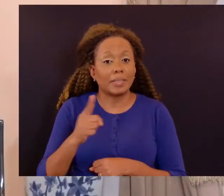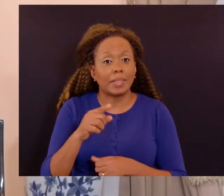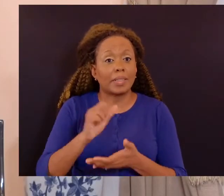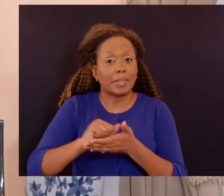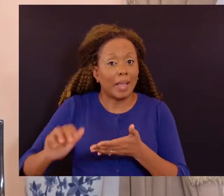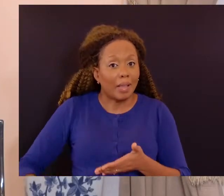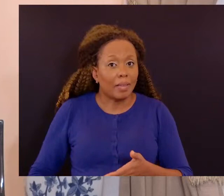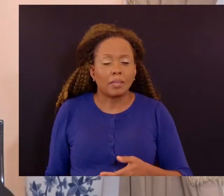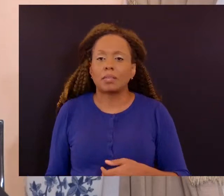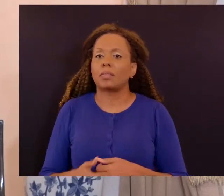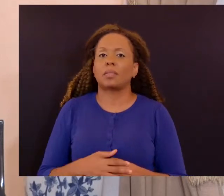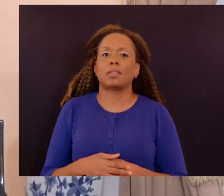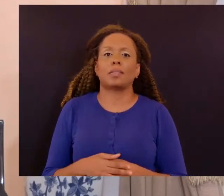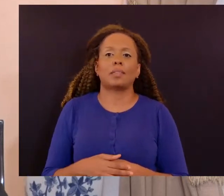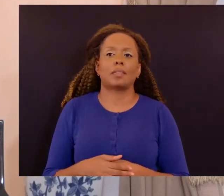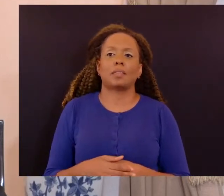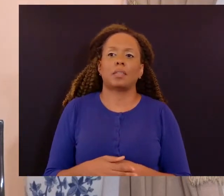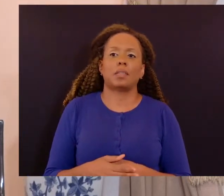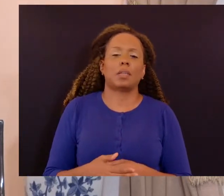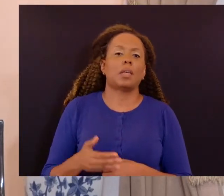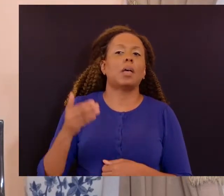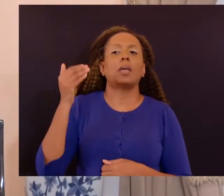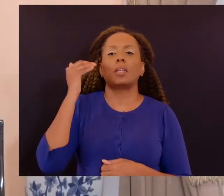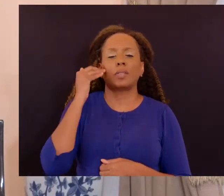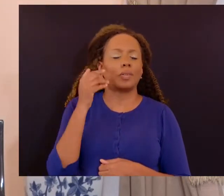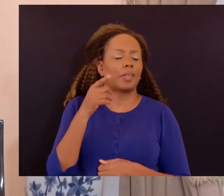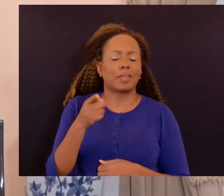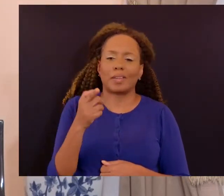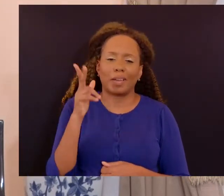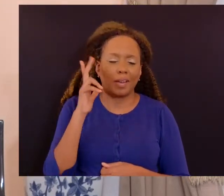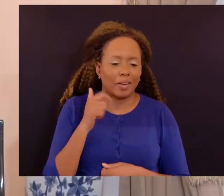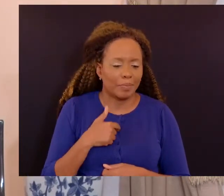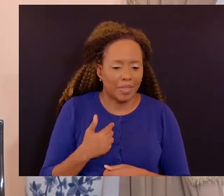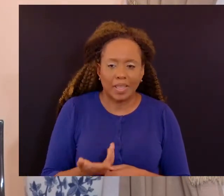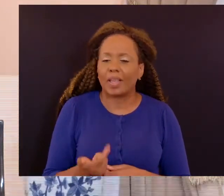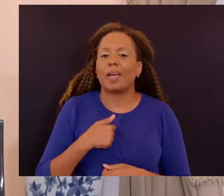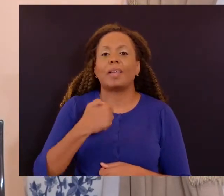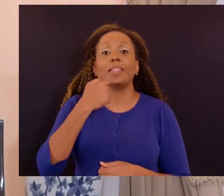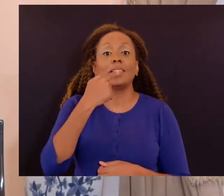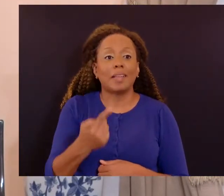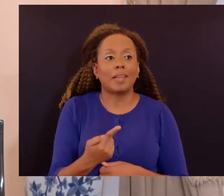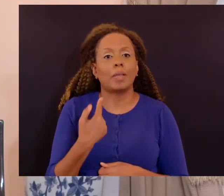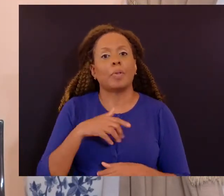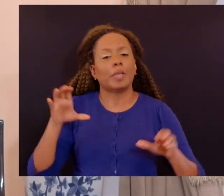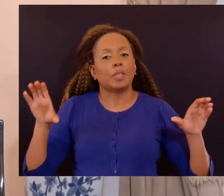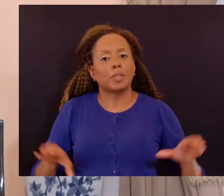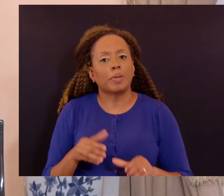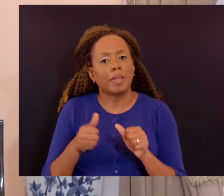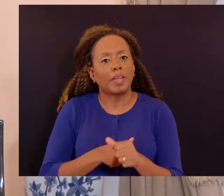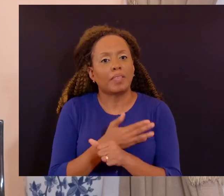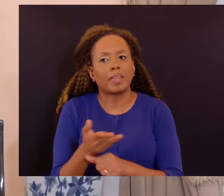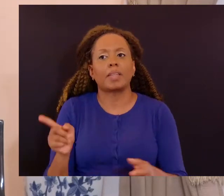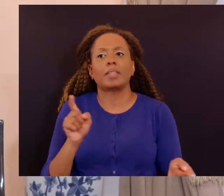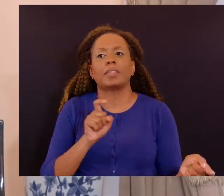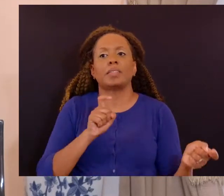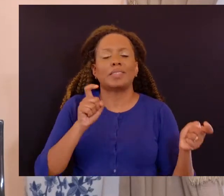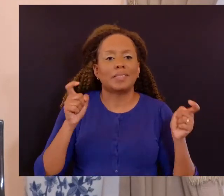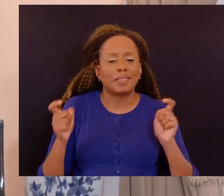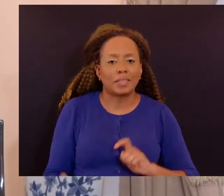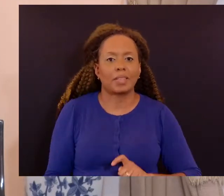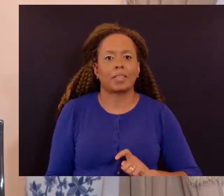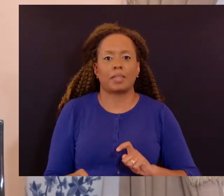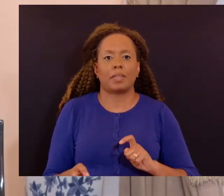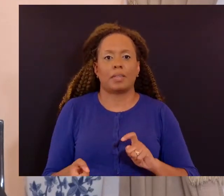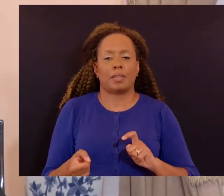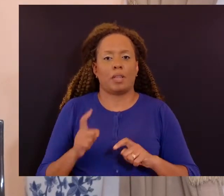I know that you all heard me loudly in that we are doing everything we can to change the emphasis on an